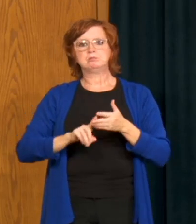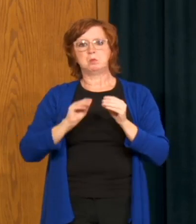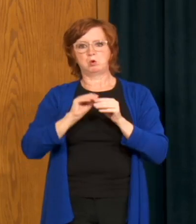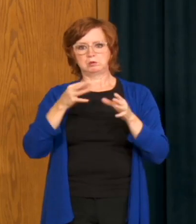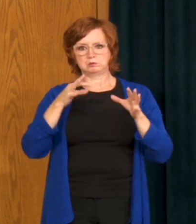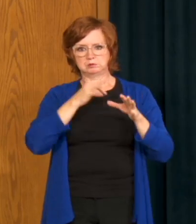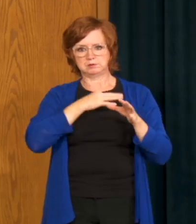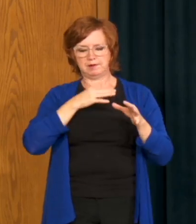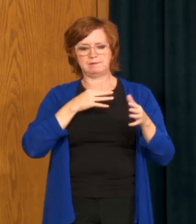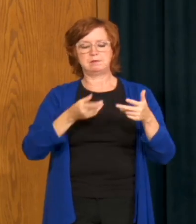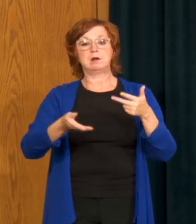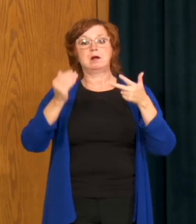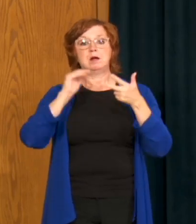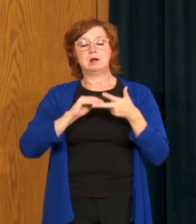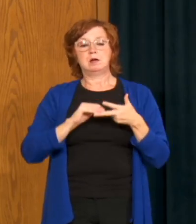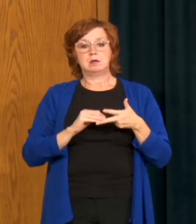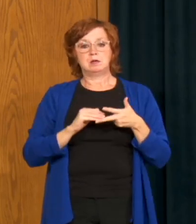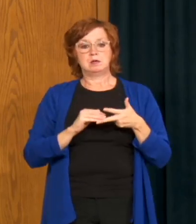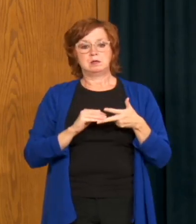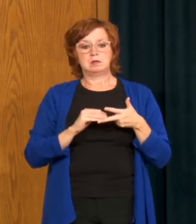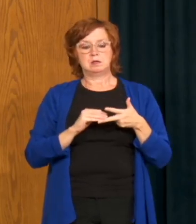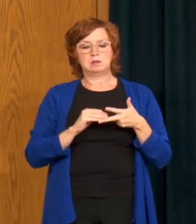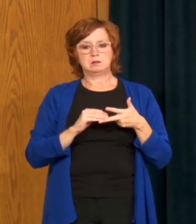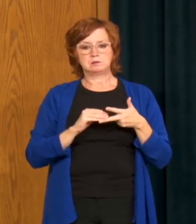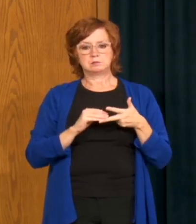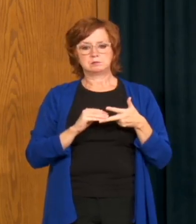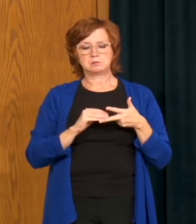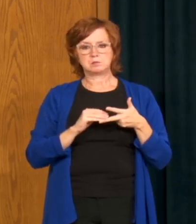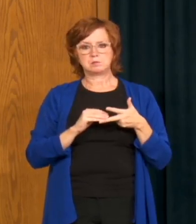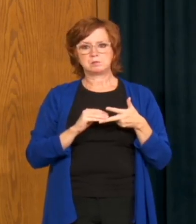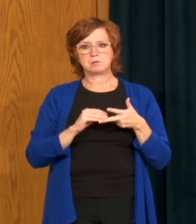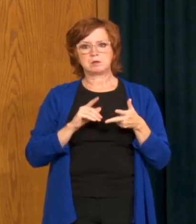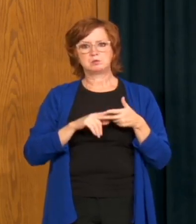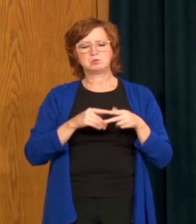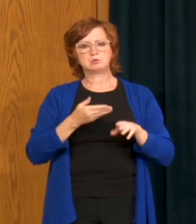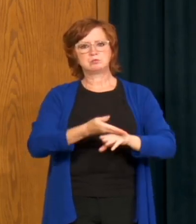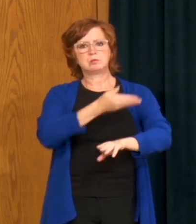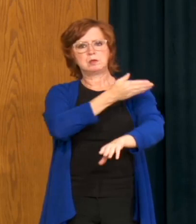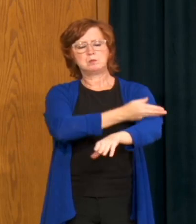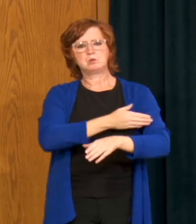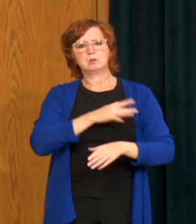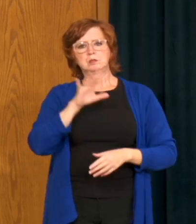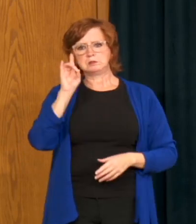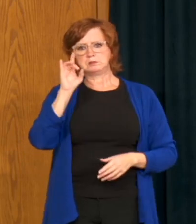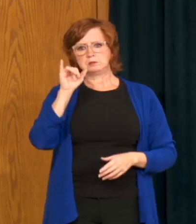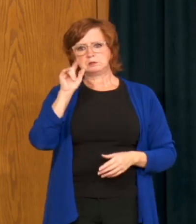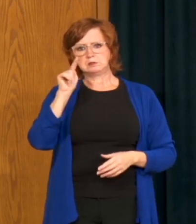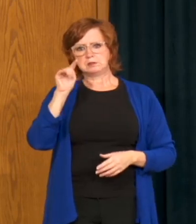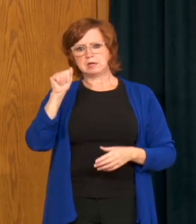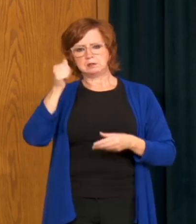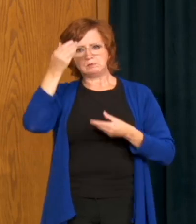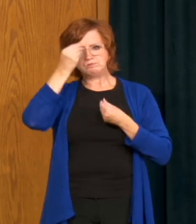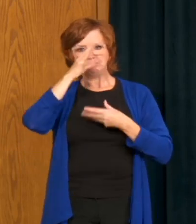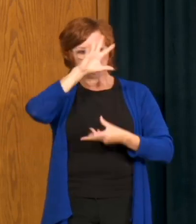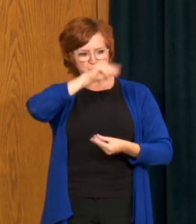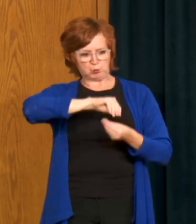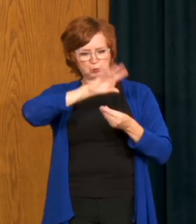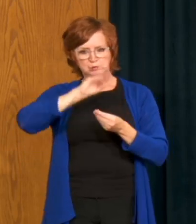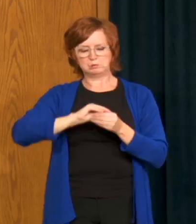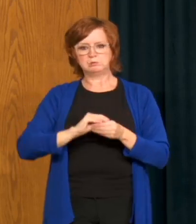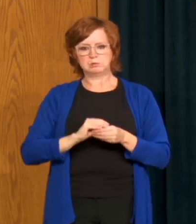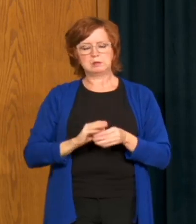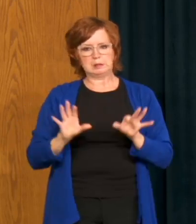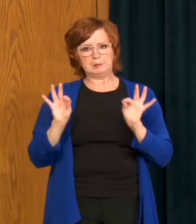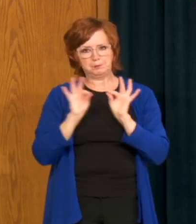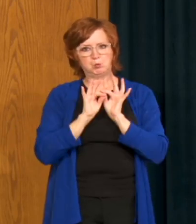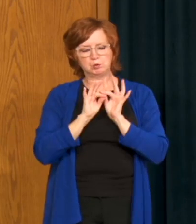to advance our data collection that we have as well, which is already